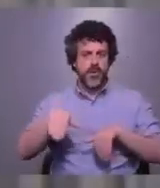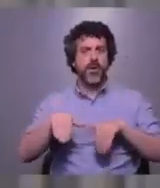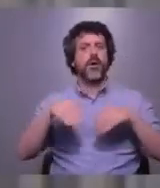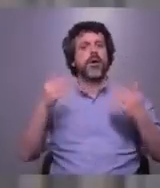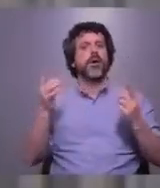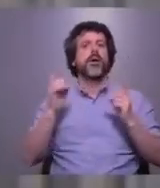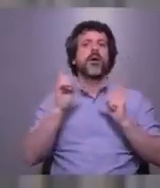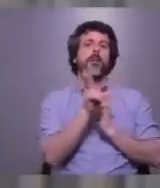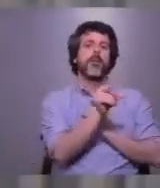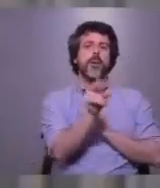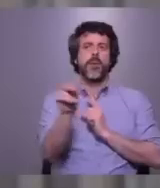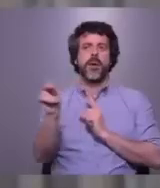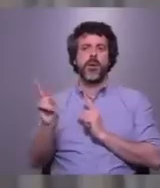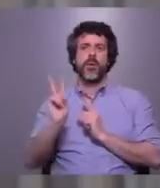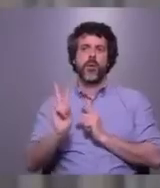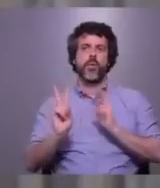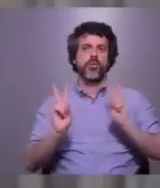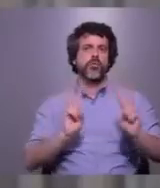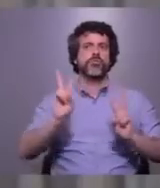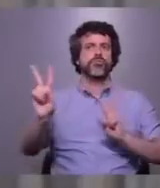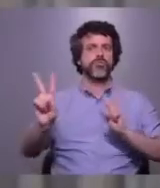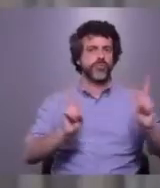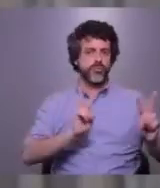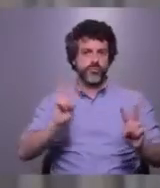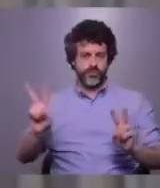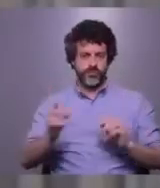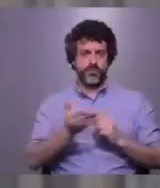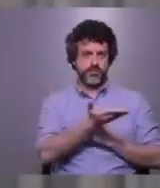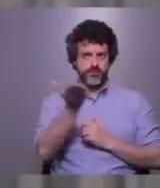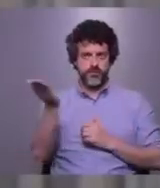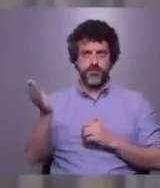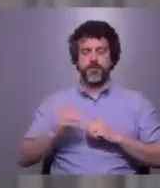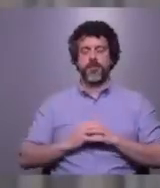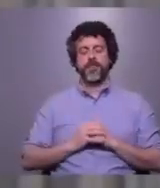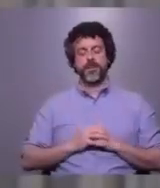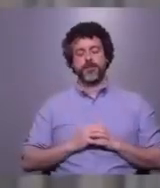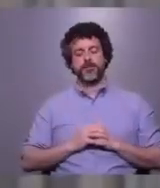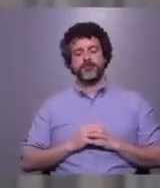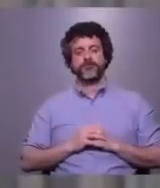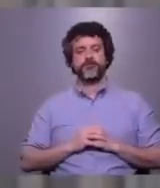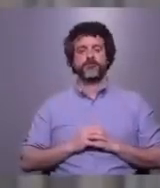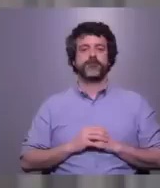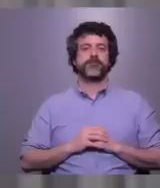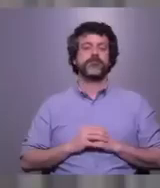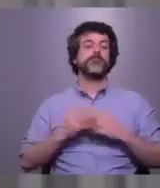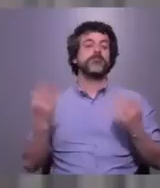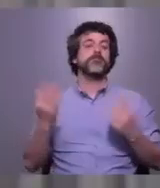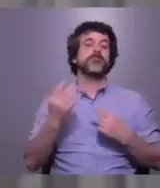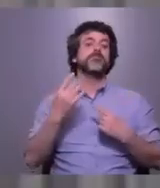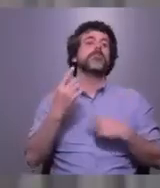them out two by two and gave